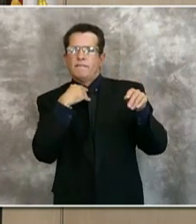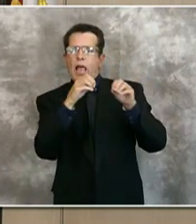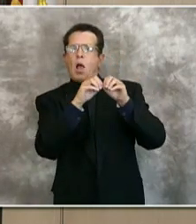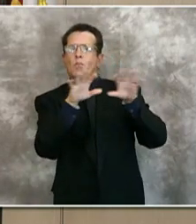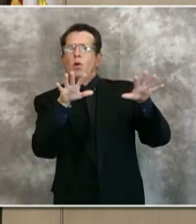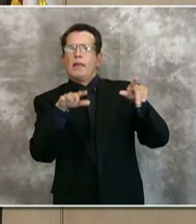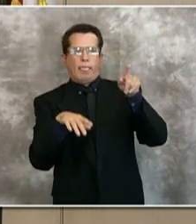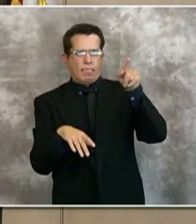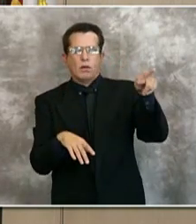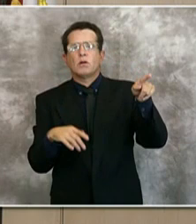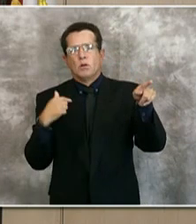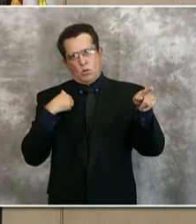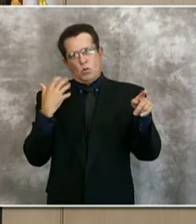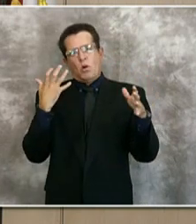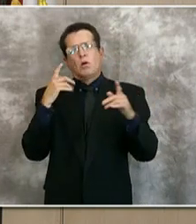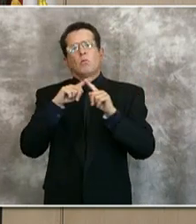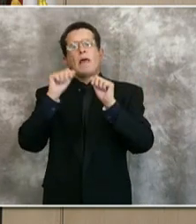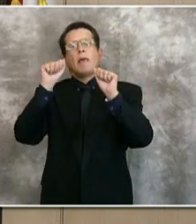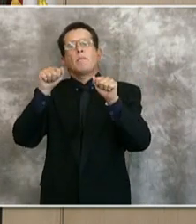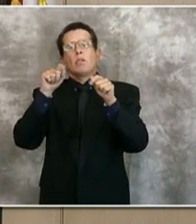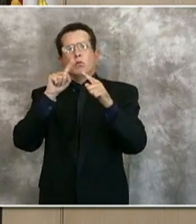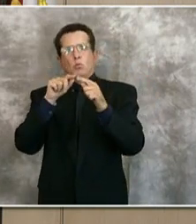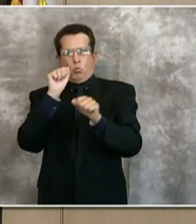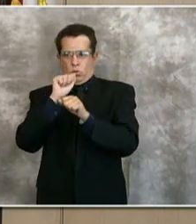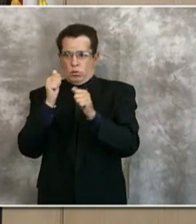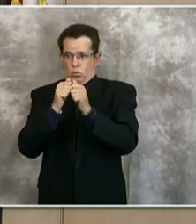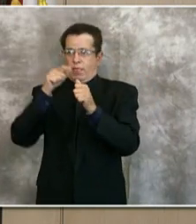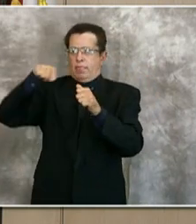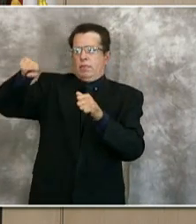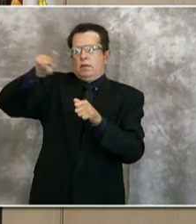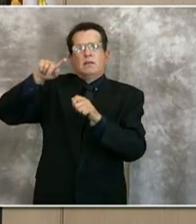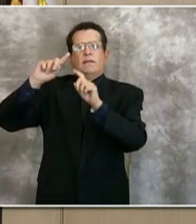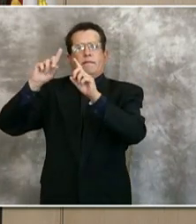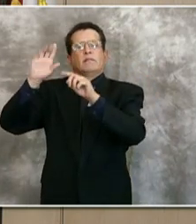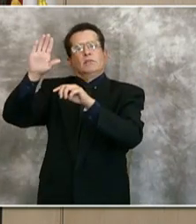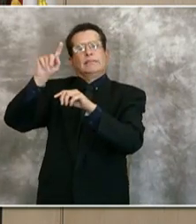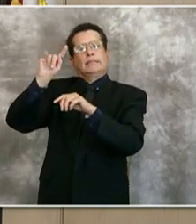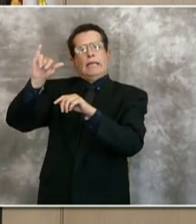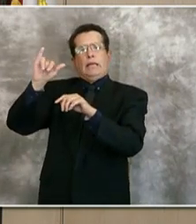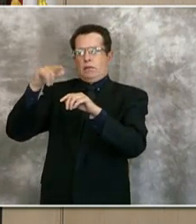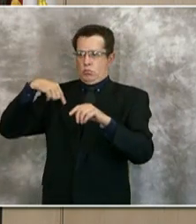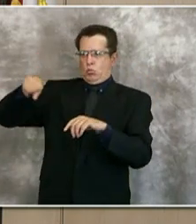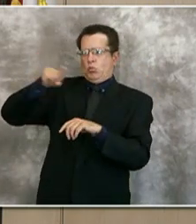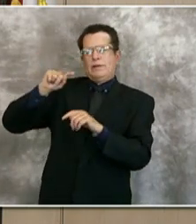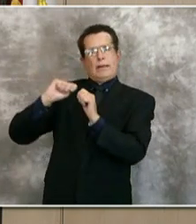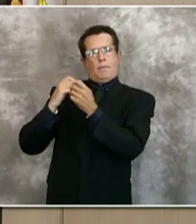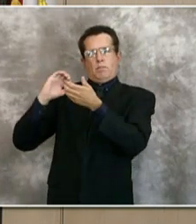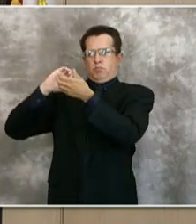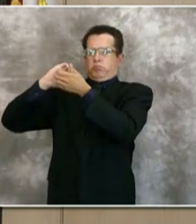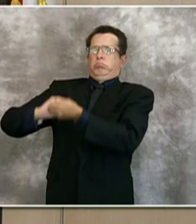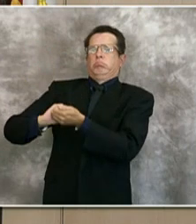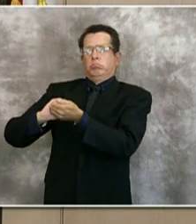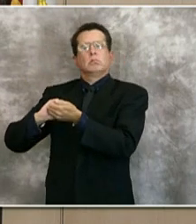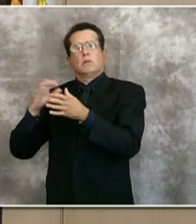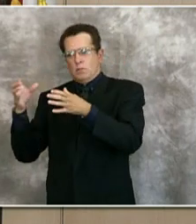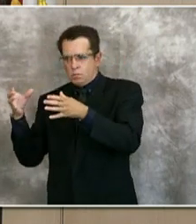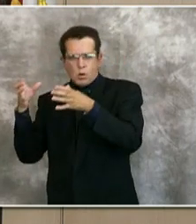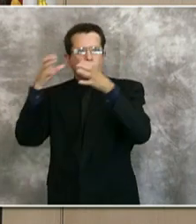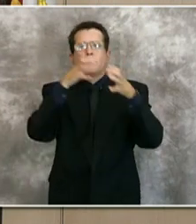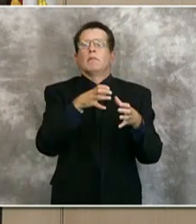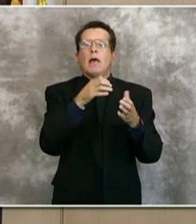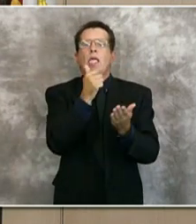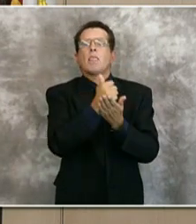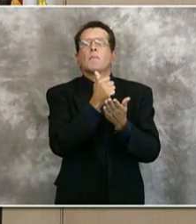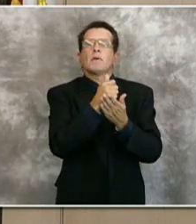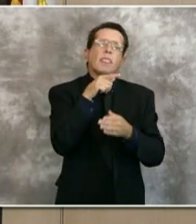and we want to be able to work with the various municipalities as a team to go out and do the assessments.